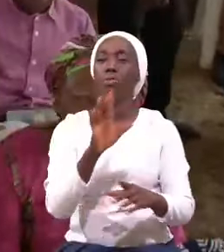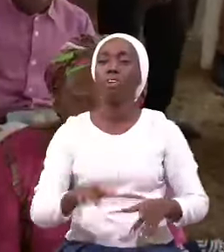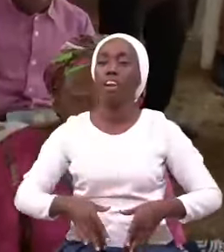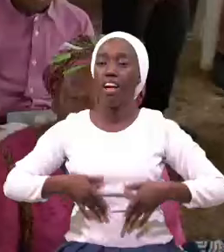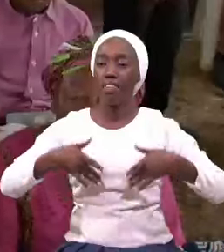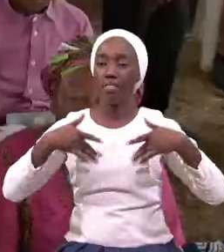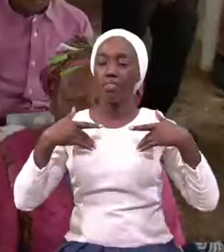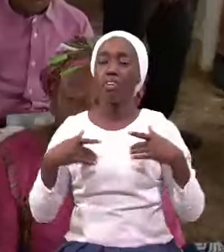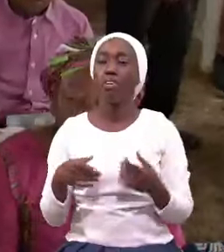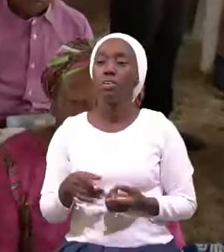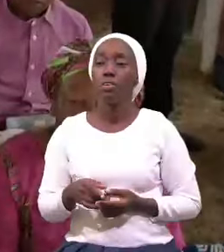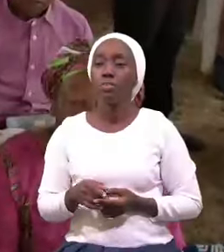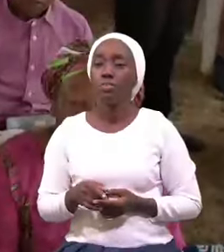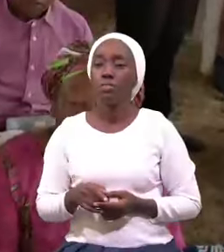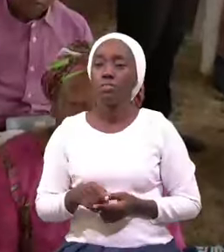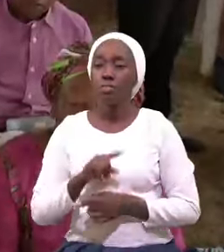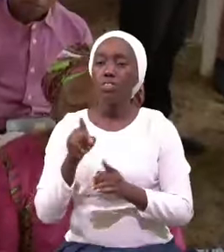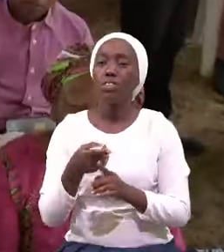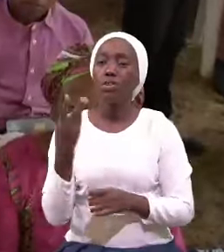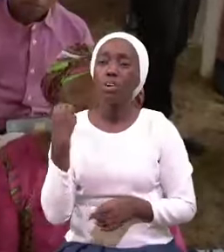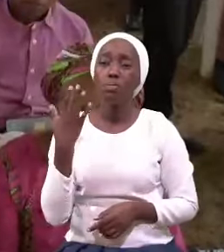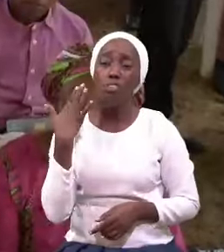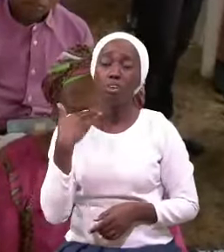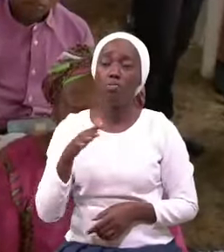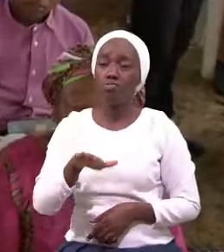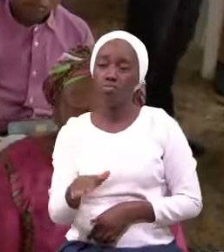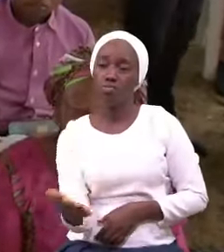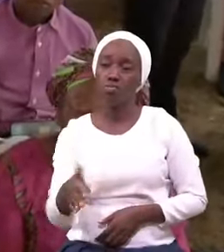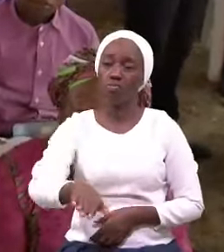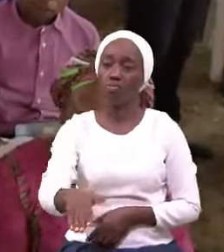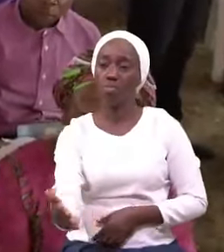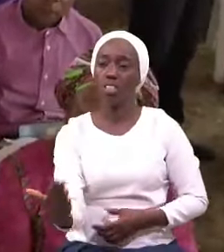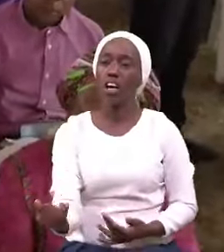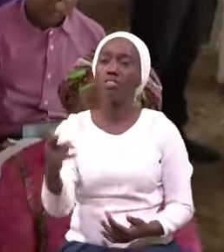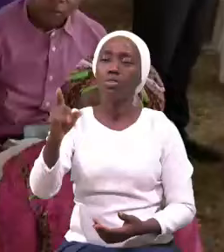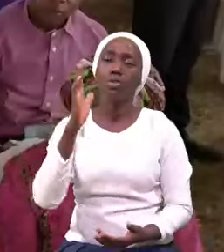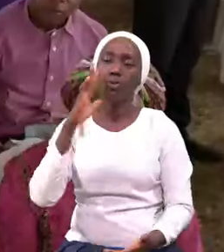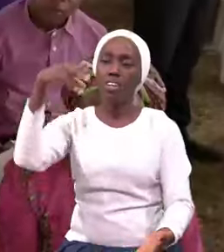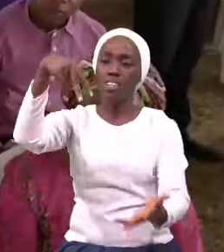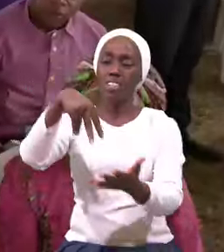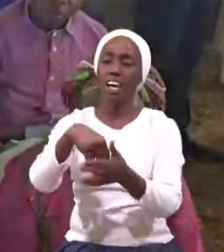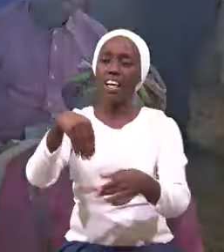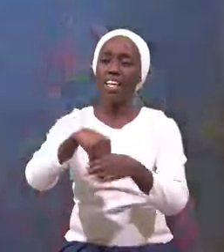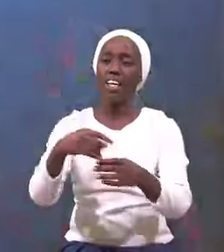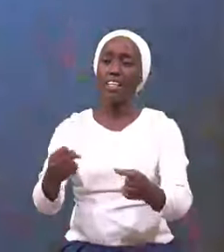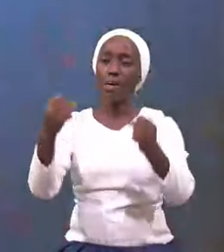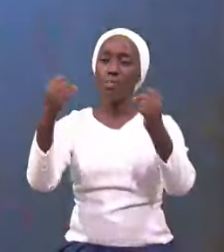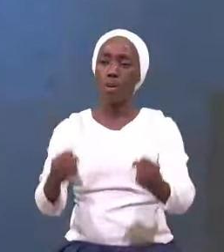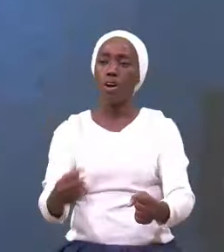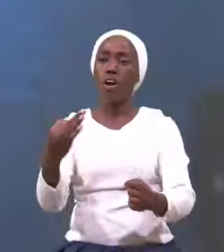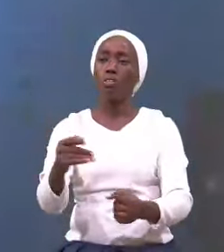Where you were cringing, compromising before, you will stand in the power of the Lord